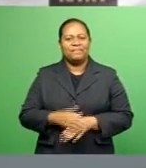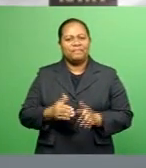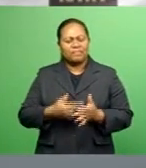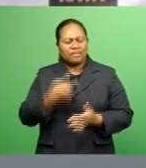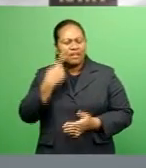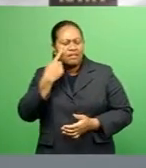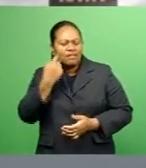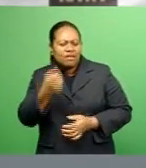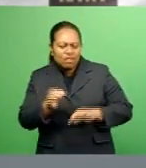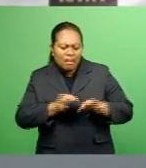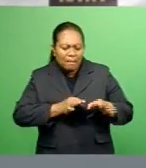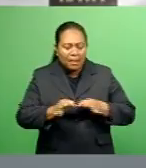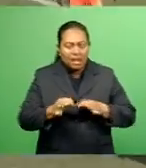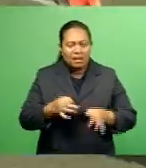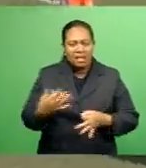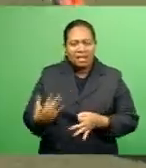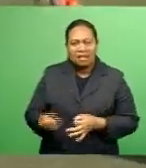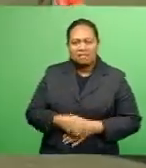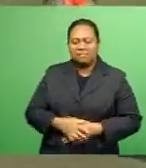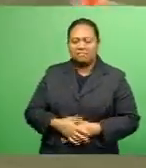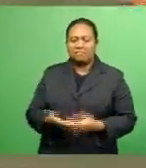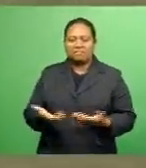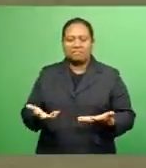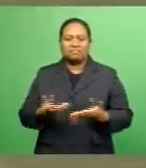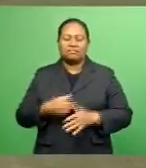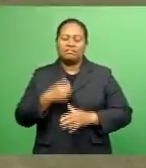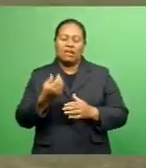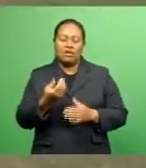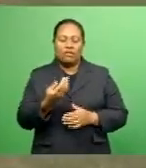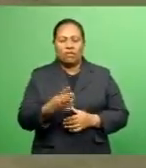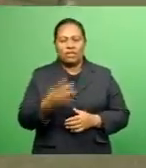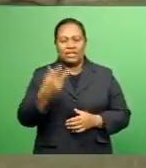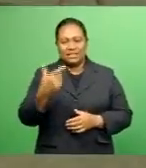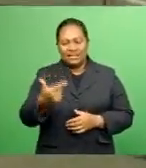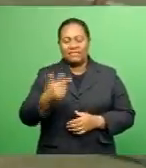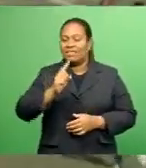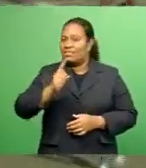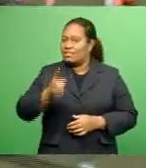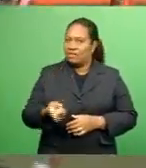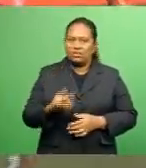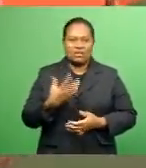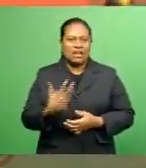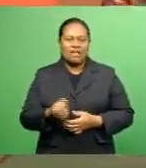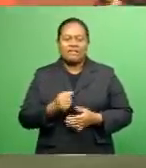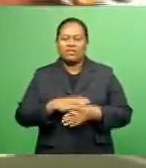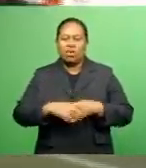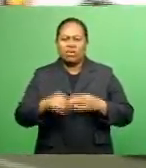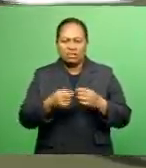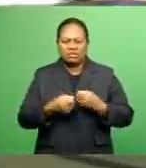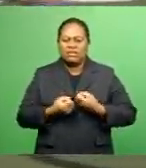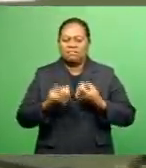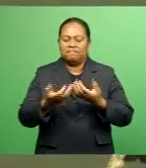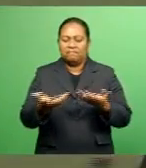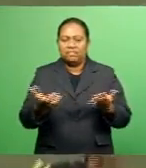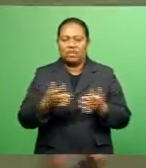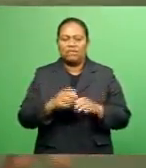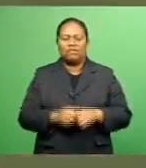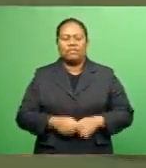our frontliners, we wouldn't be here. A total of $47,000 is up for grabs in the 3-day tournament, which will be